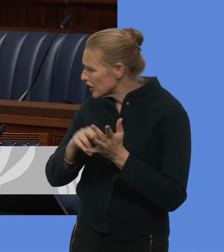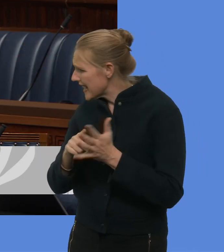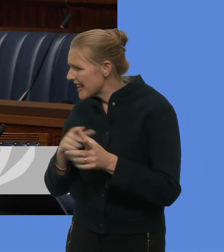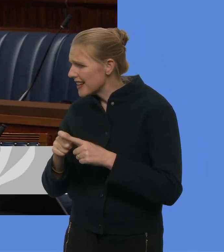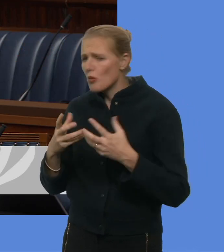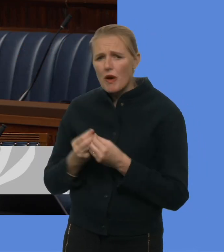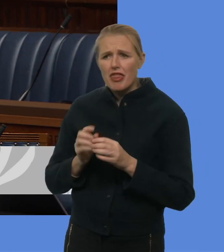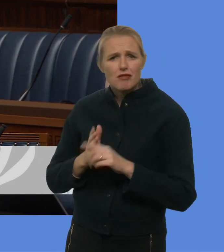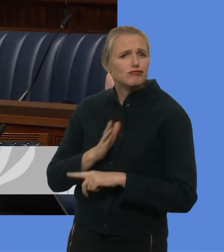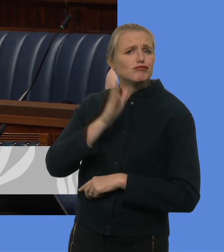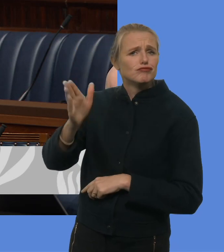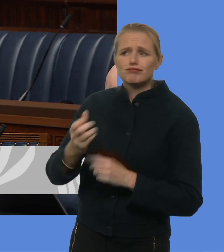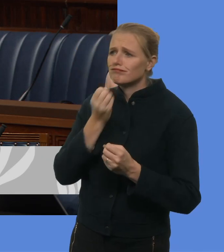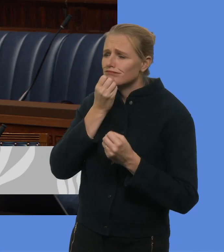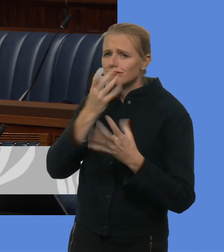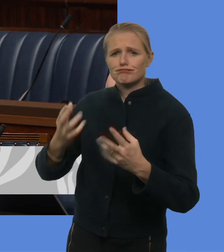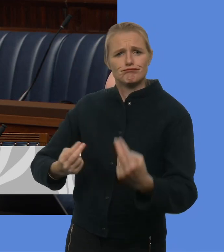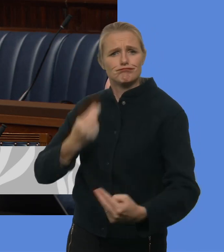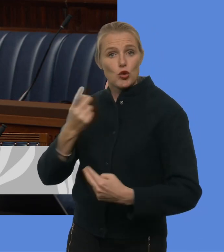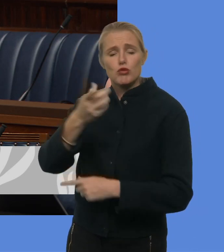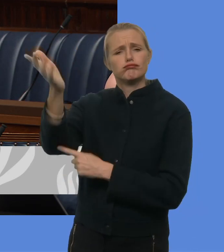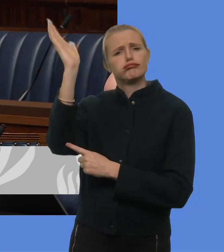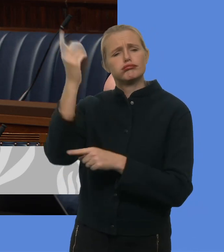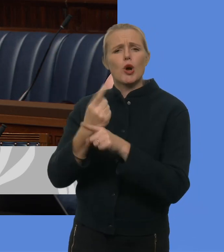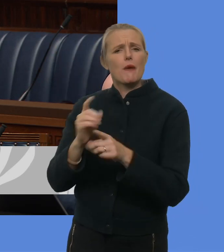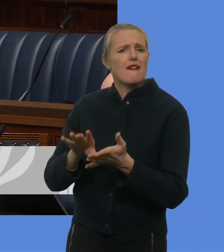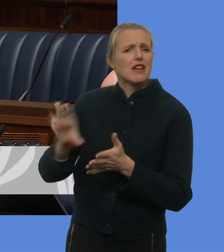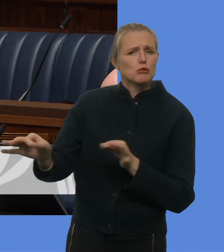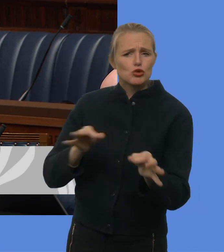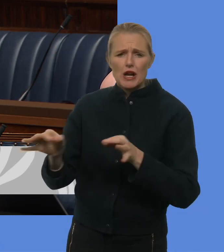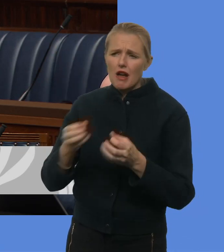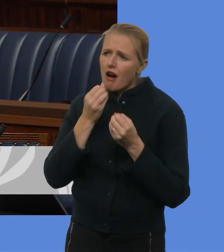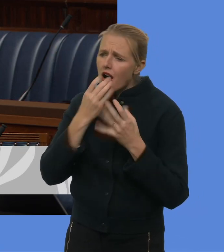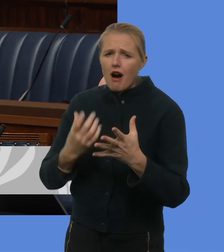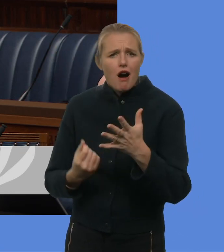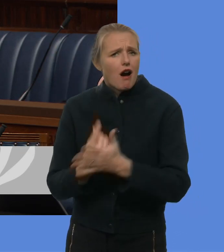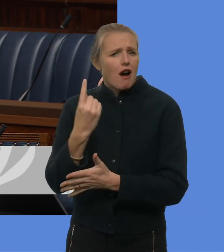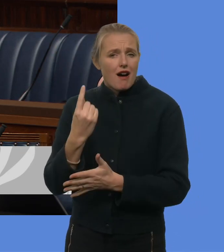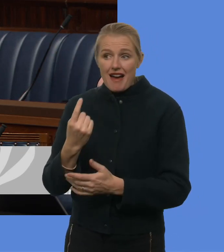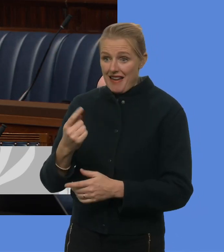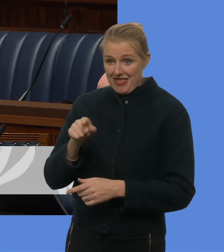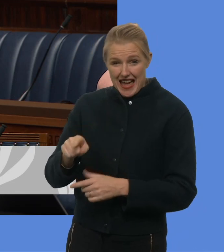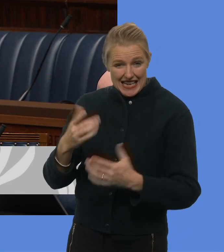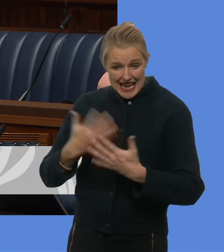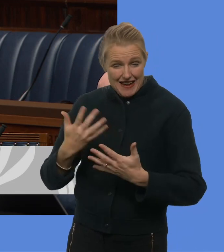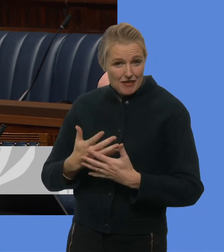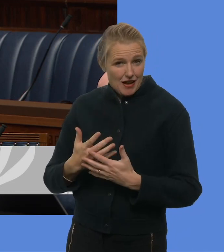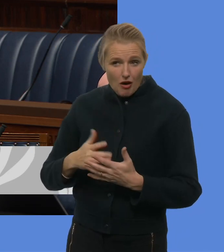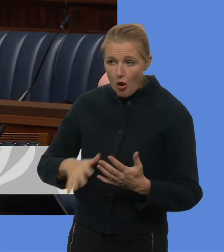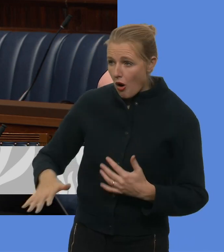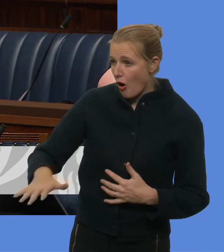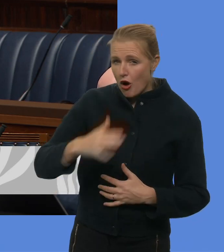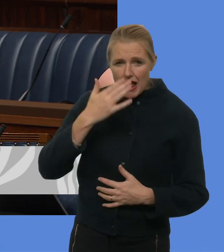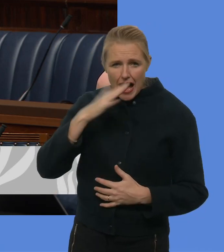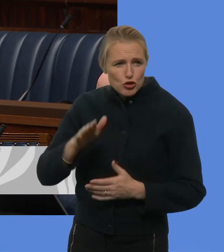and it was a wonderful occasion, and you spoke about the investment strategy. There was such a can-do attitude in the room. To what degree